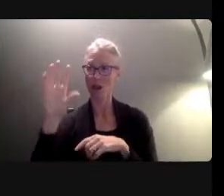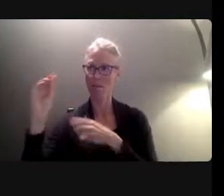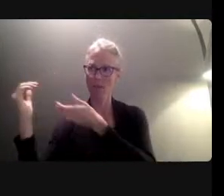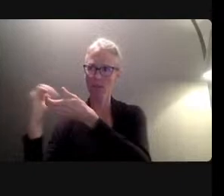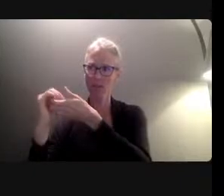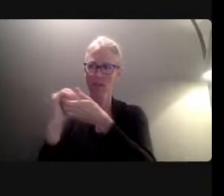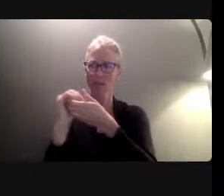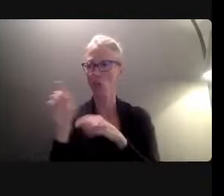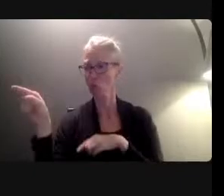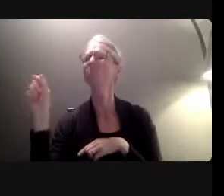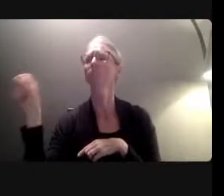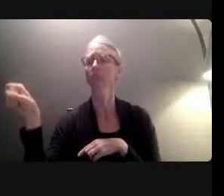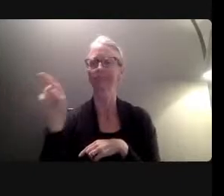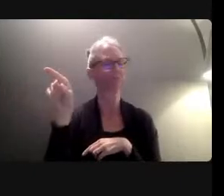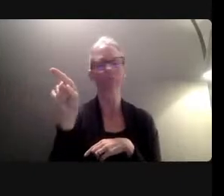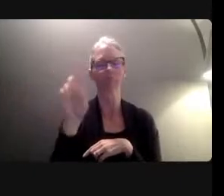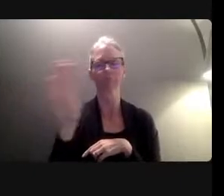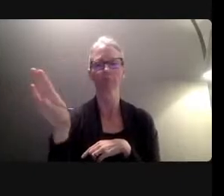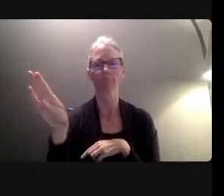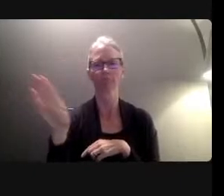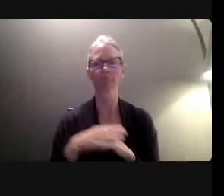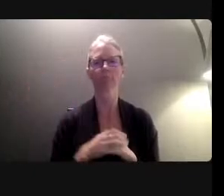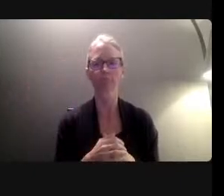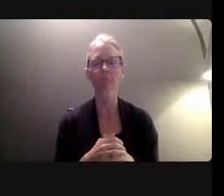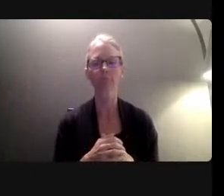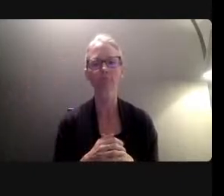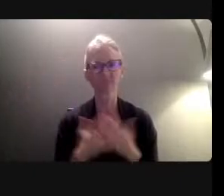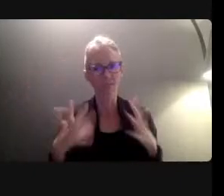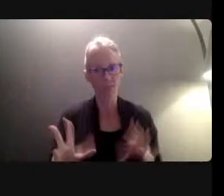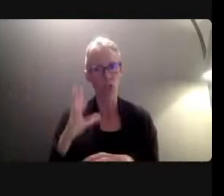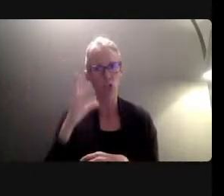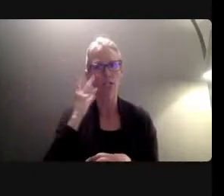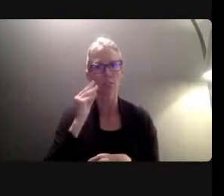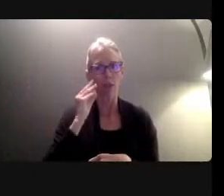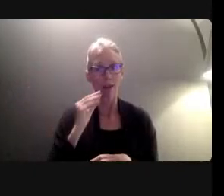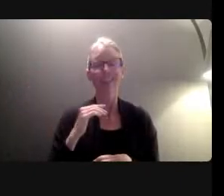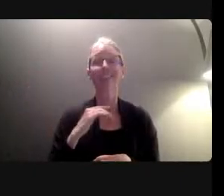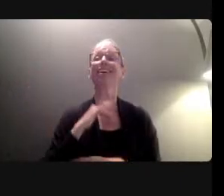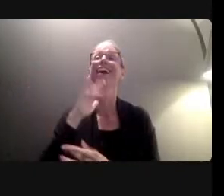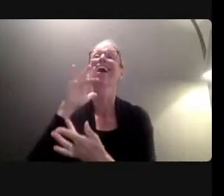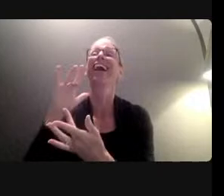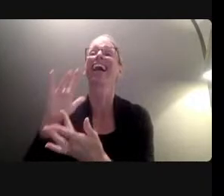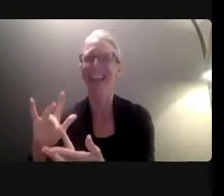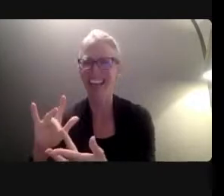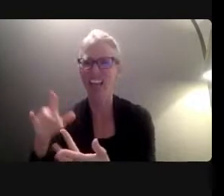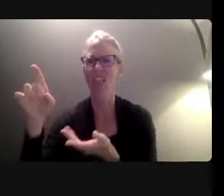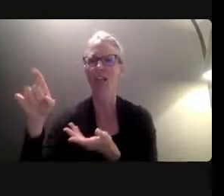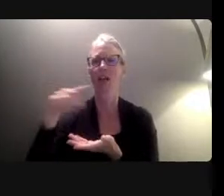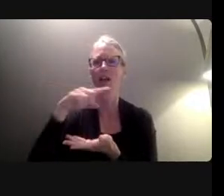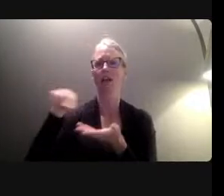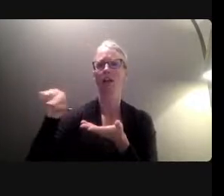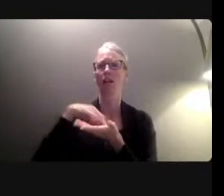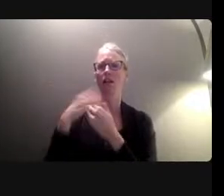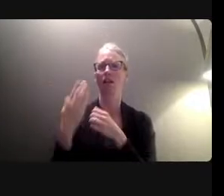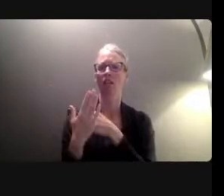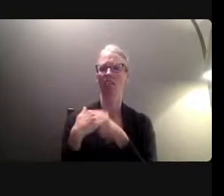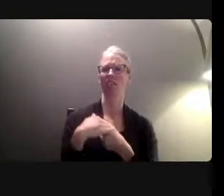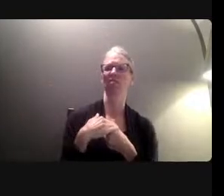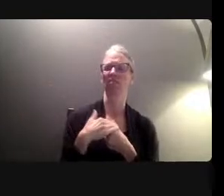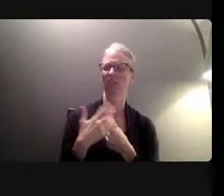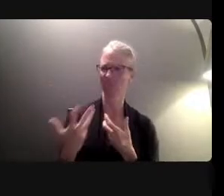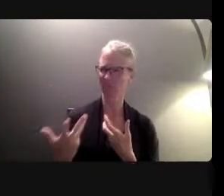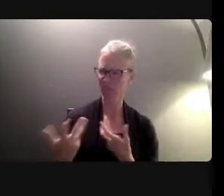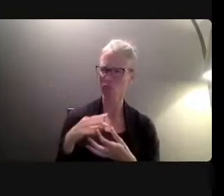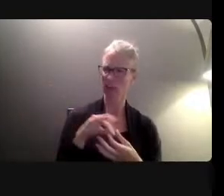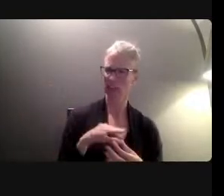because of my experiences of feeling discriminated against for my disability, especially when I hear a